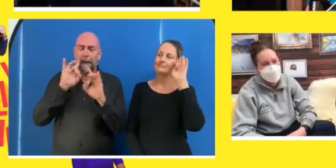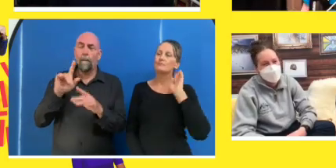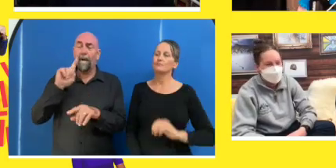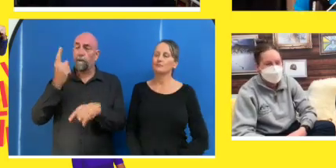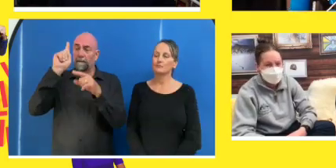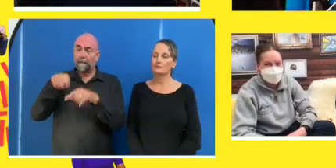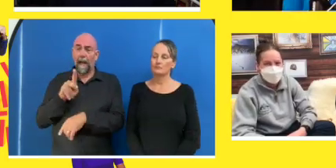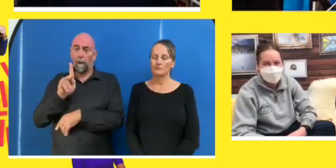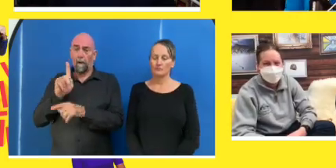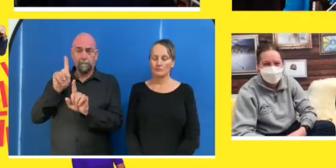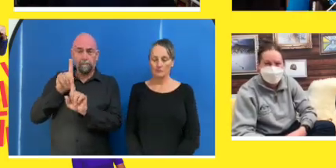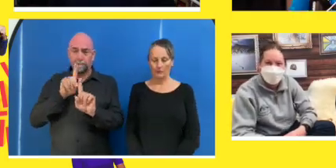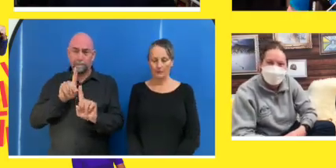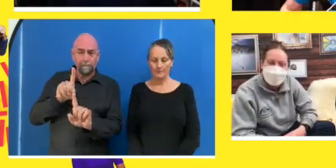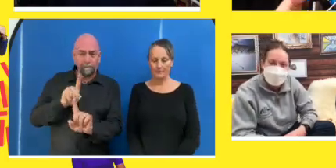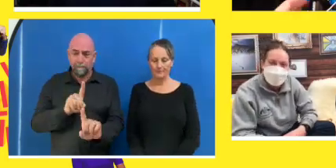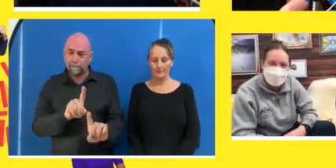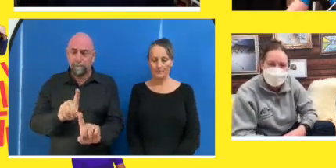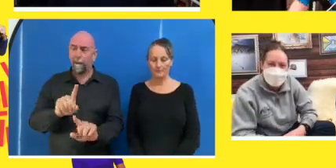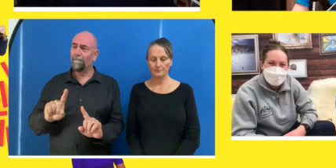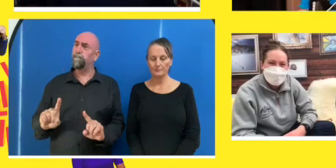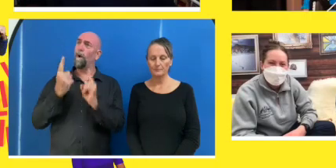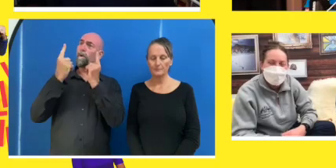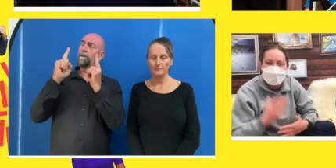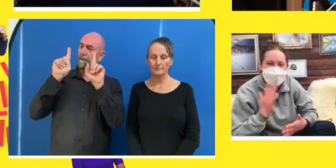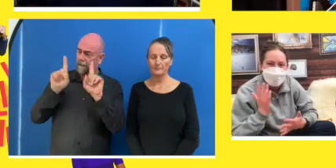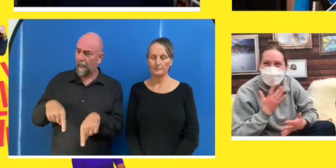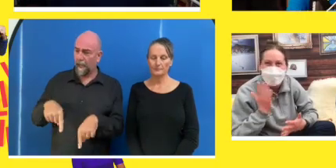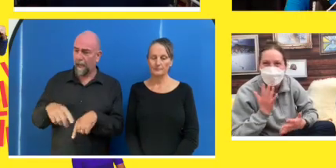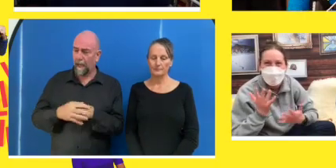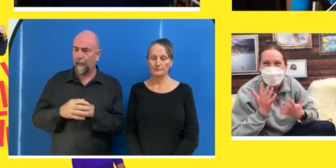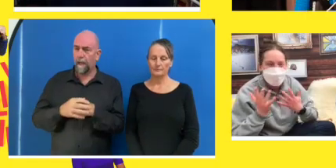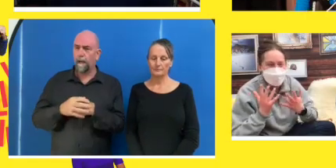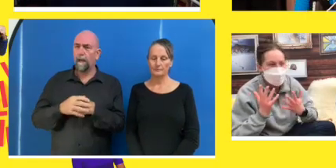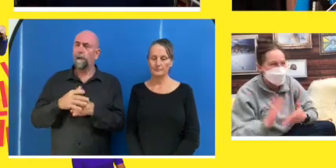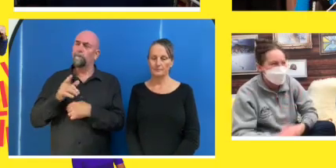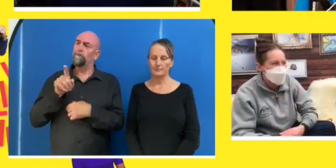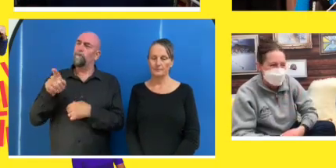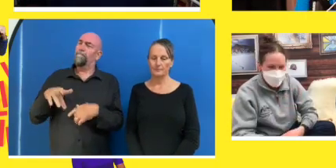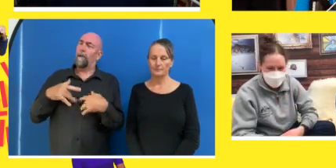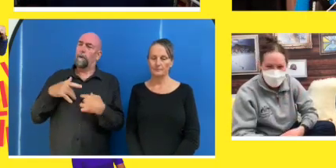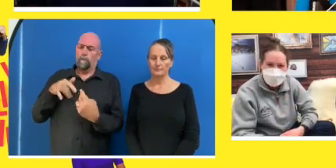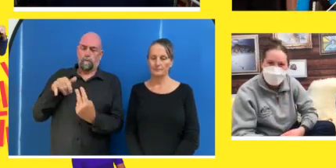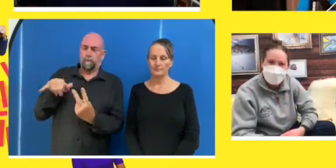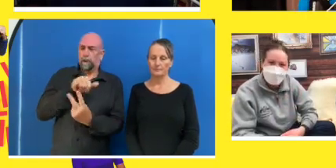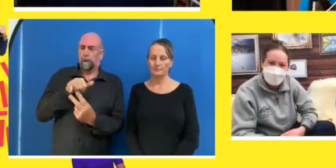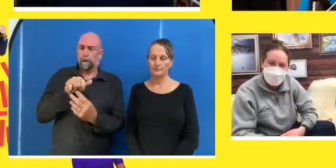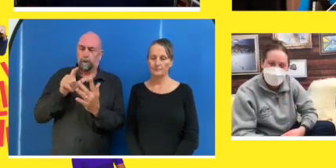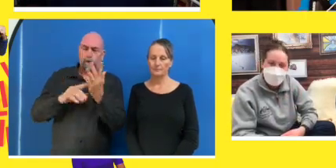And then radio silence. yeah. And then some like muffled stuff. But